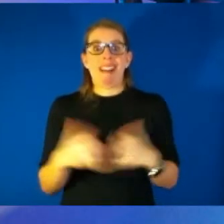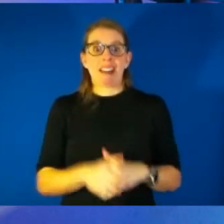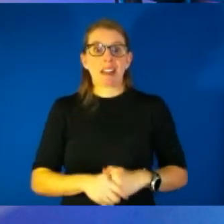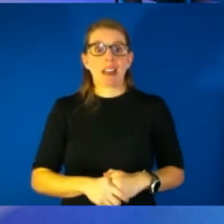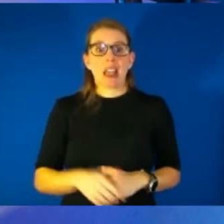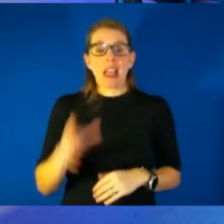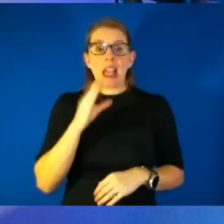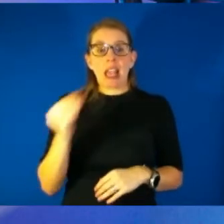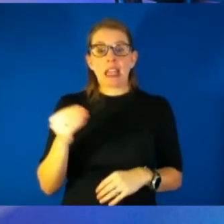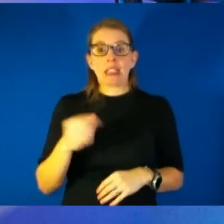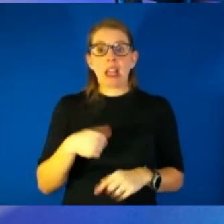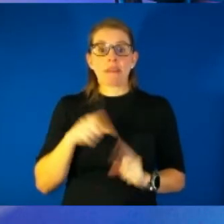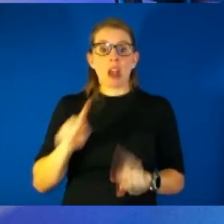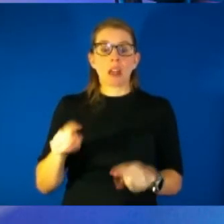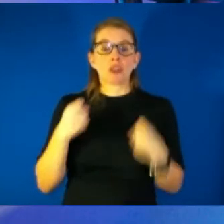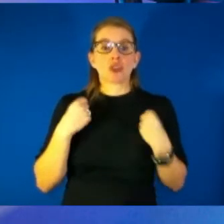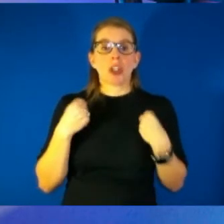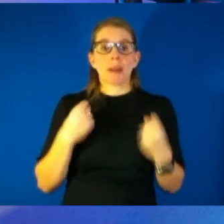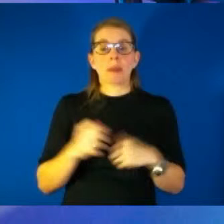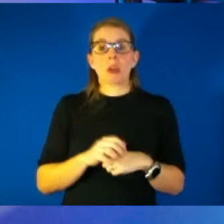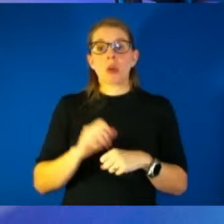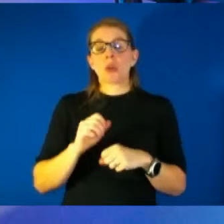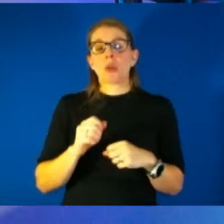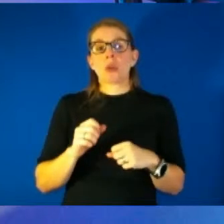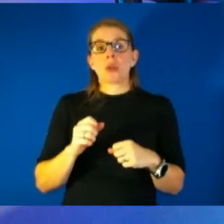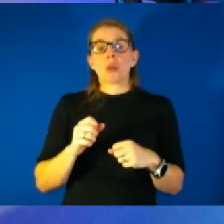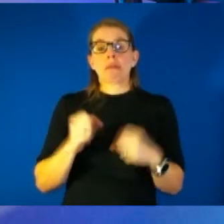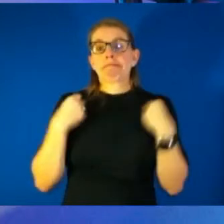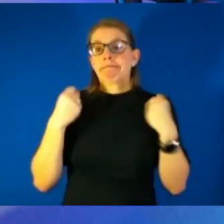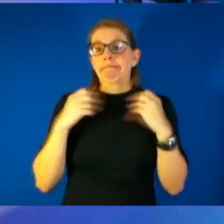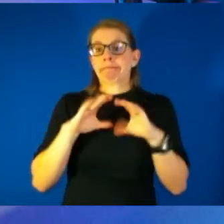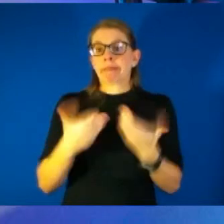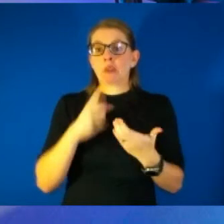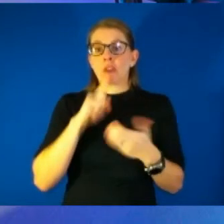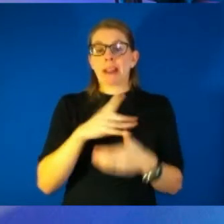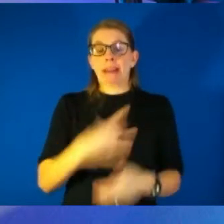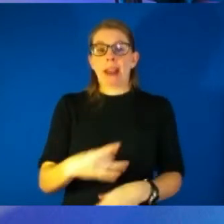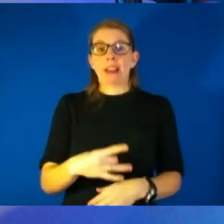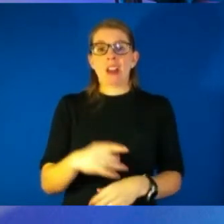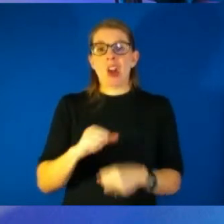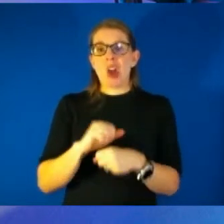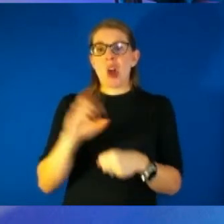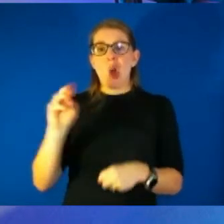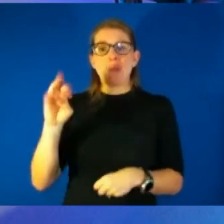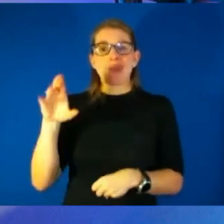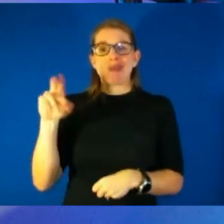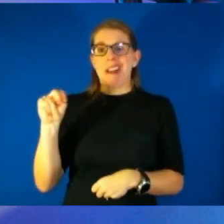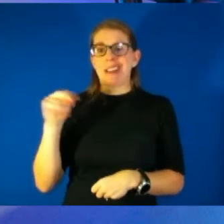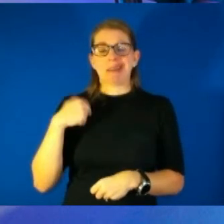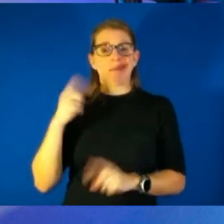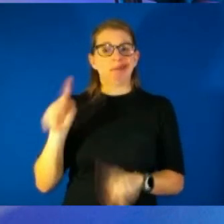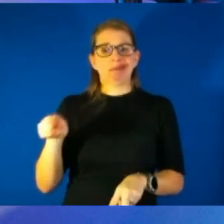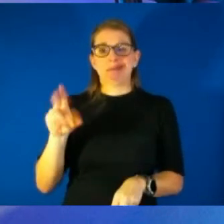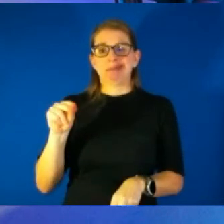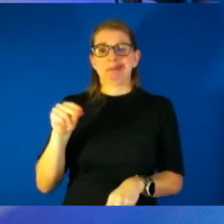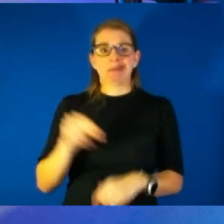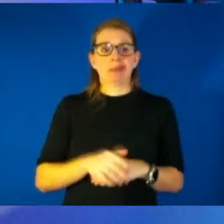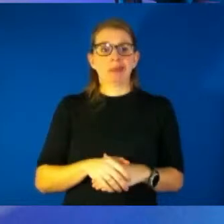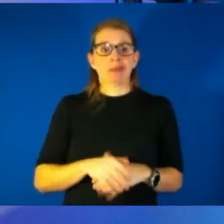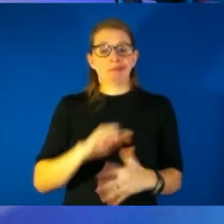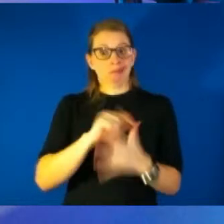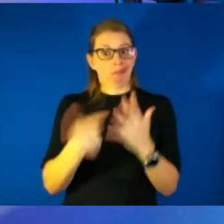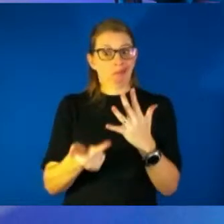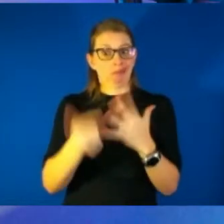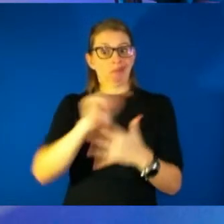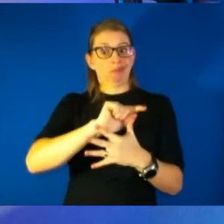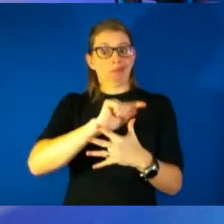gone back to the gym, workout class, I really like it. But now Omicron, I'm like, no, I'm not doing that. That's what revolving doors, I think. It is revolving door. Once I'm